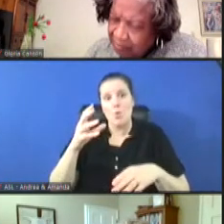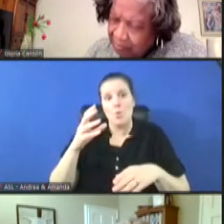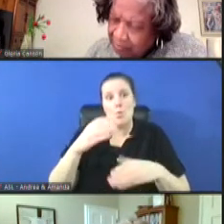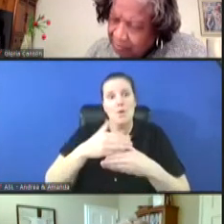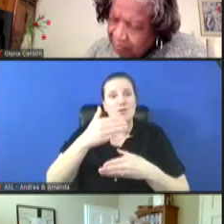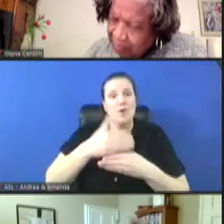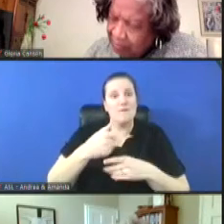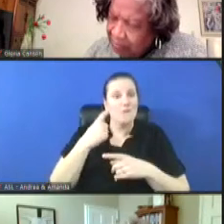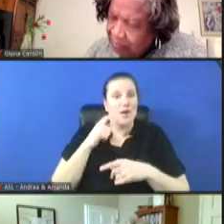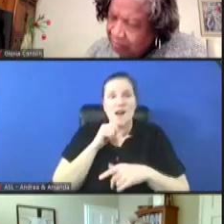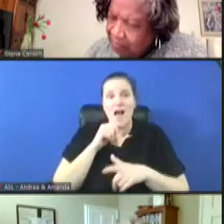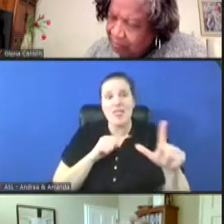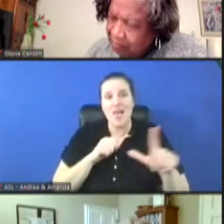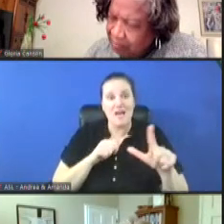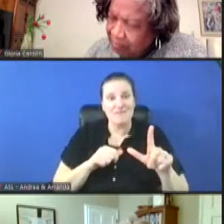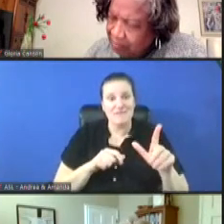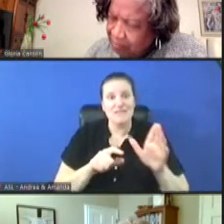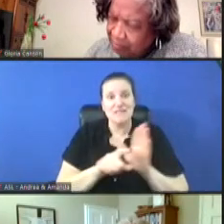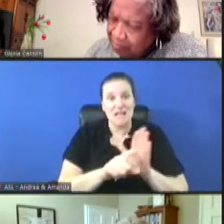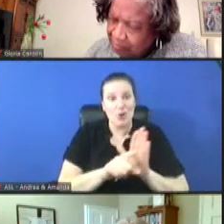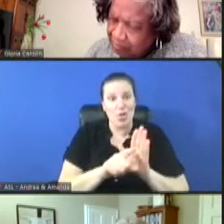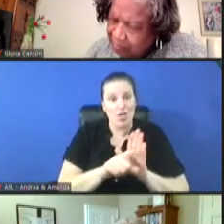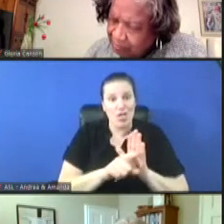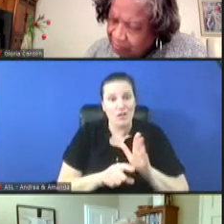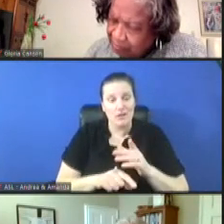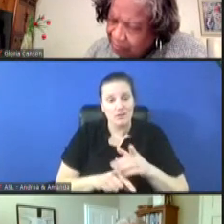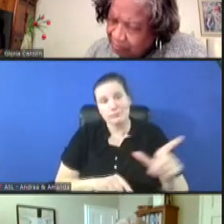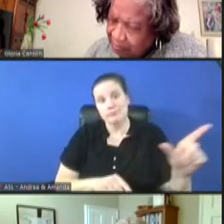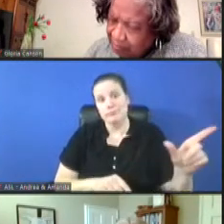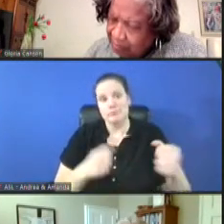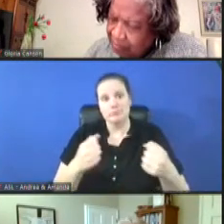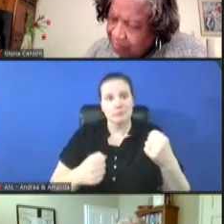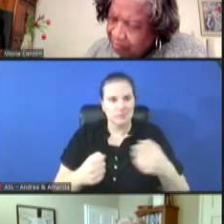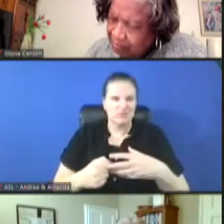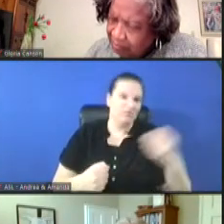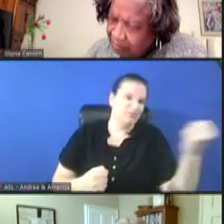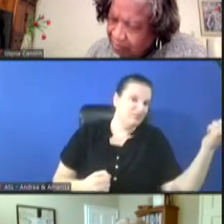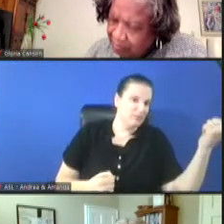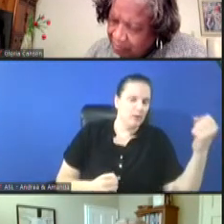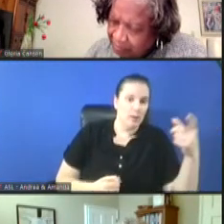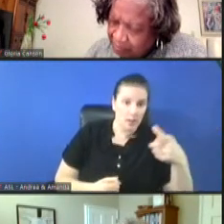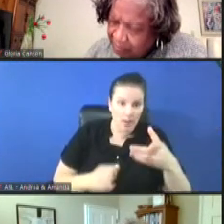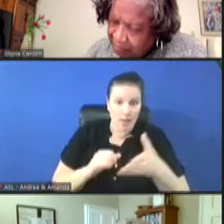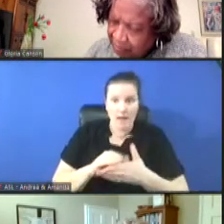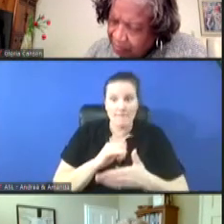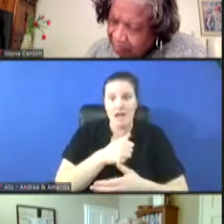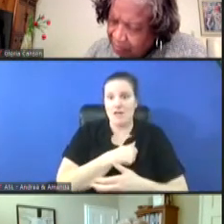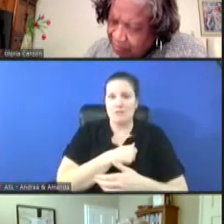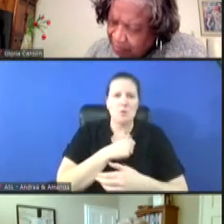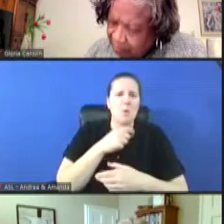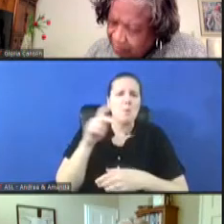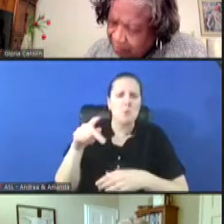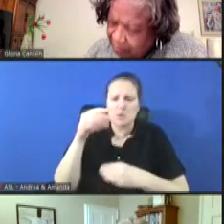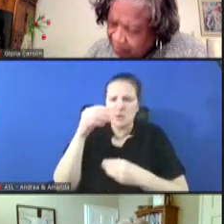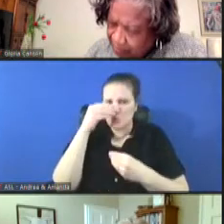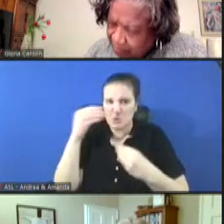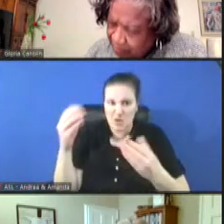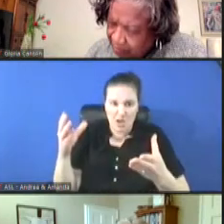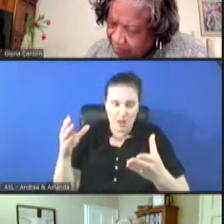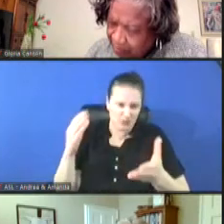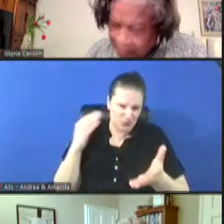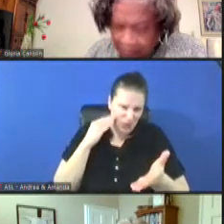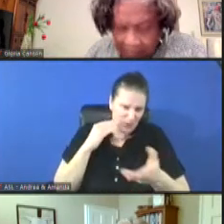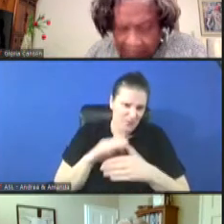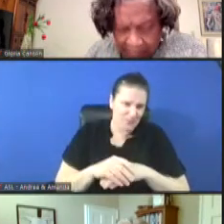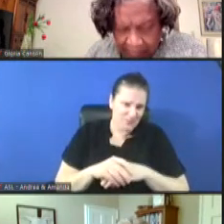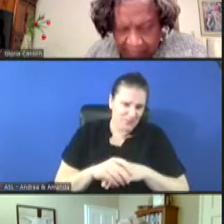signal. See, these are the things that create this pervasive attitude that Portland doesn't care. So, you know, I'm